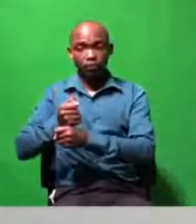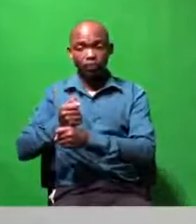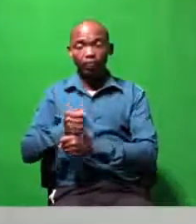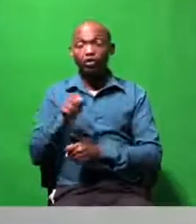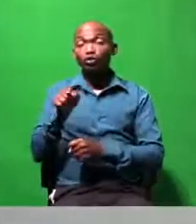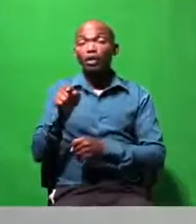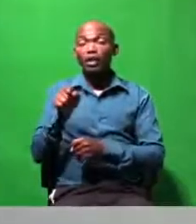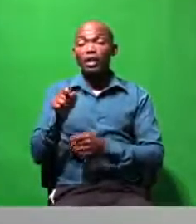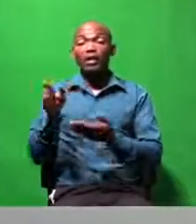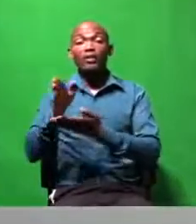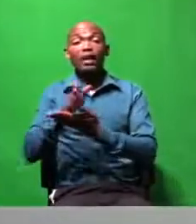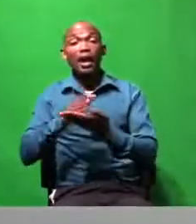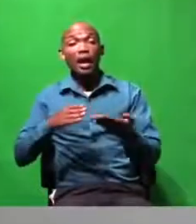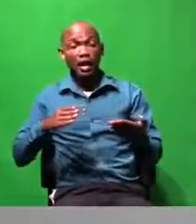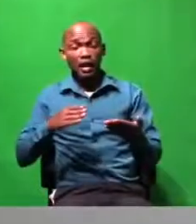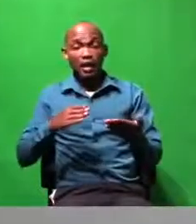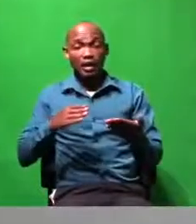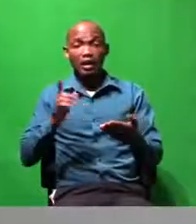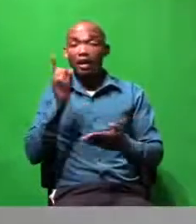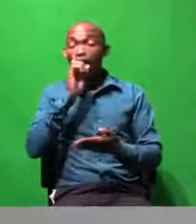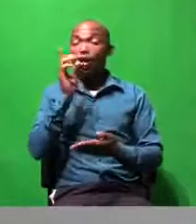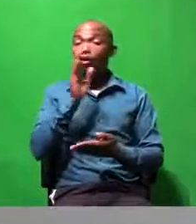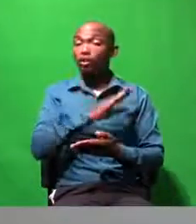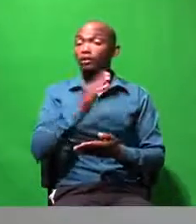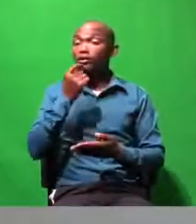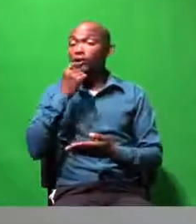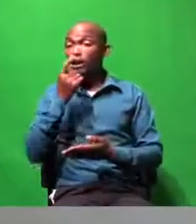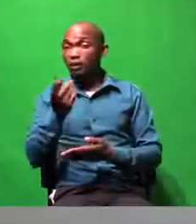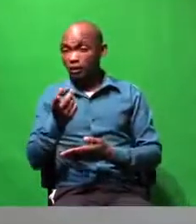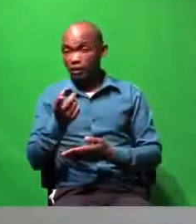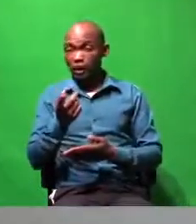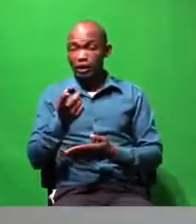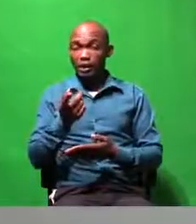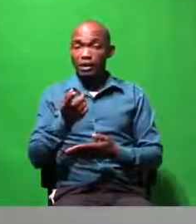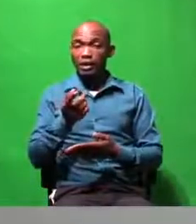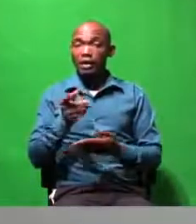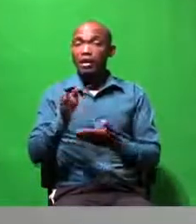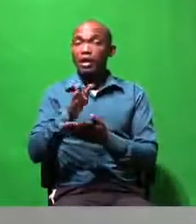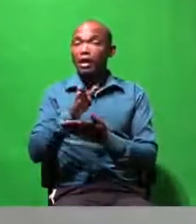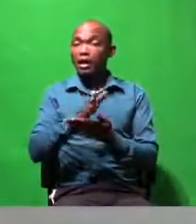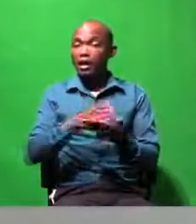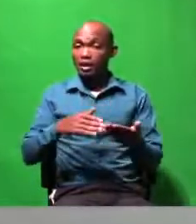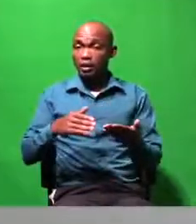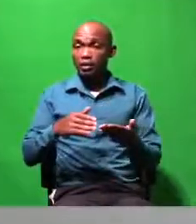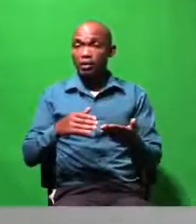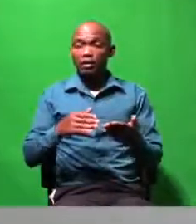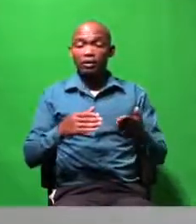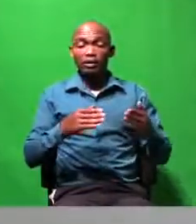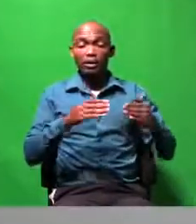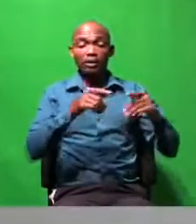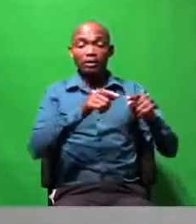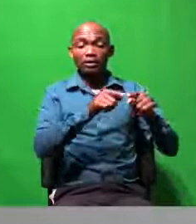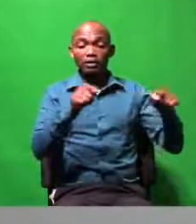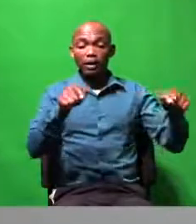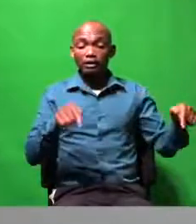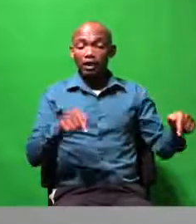Here, the area always, maybe you can say in an area which is a rectangles, or you